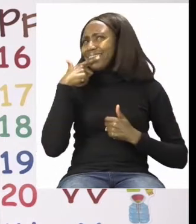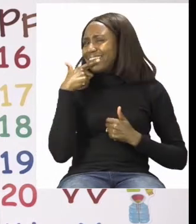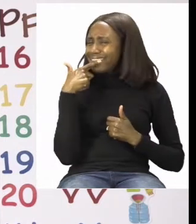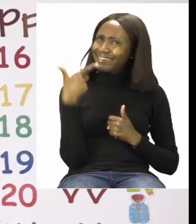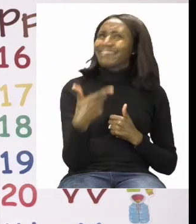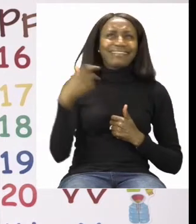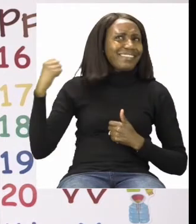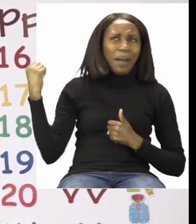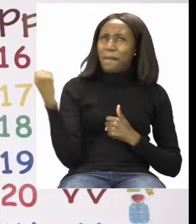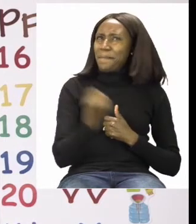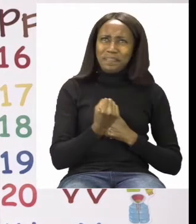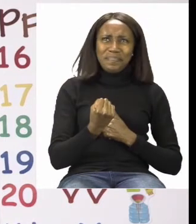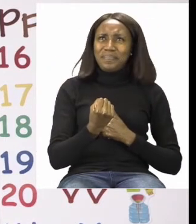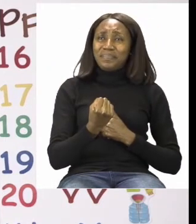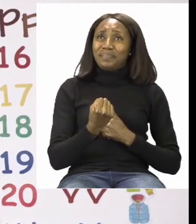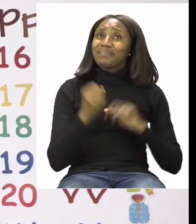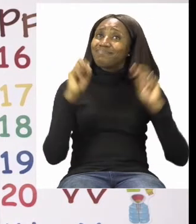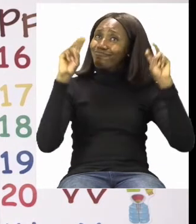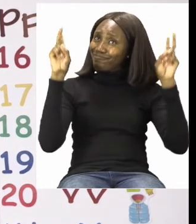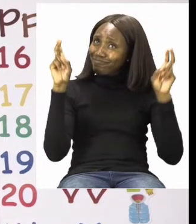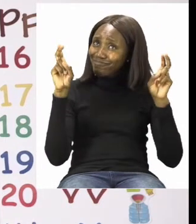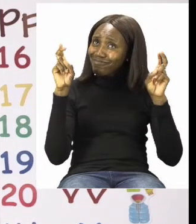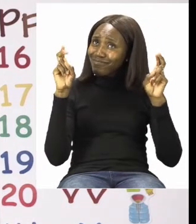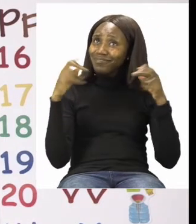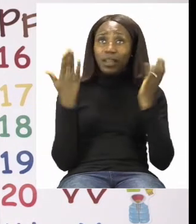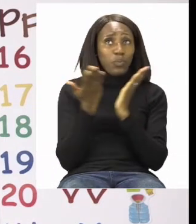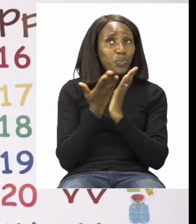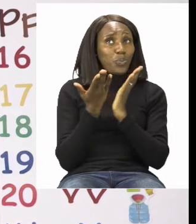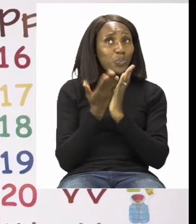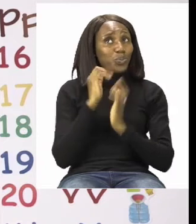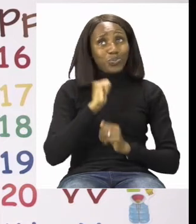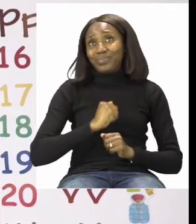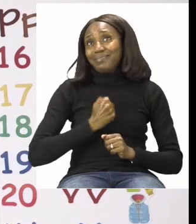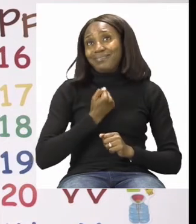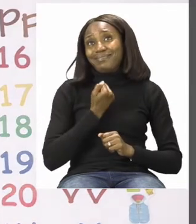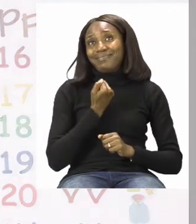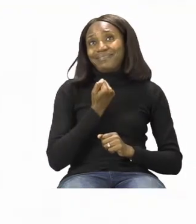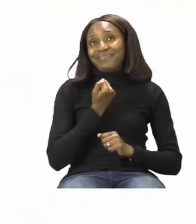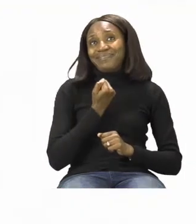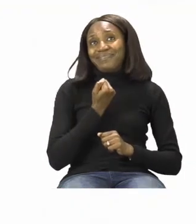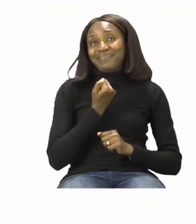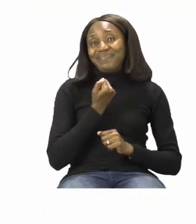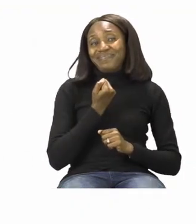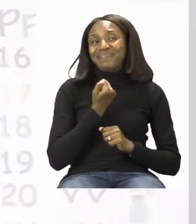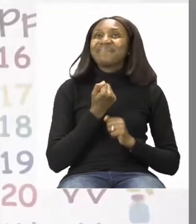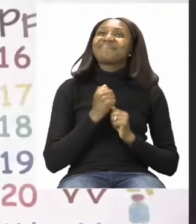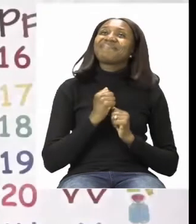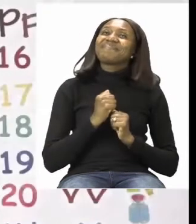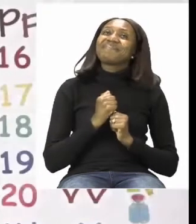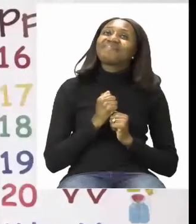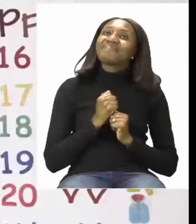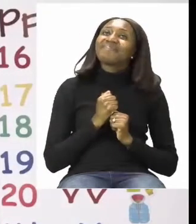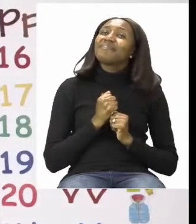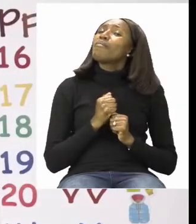today. Our theme this week is My School.